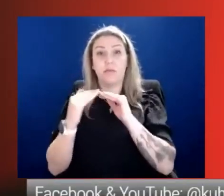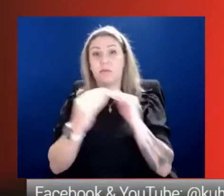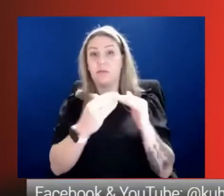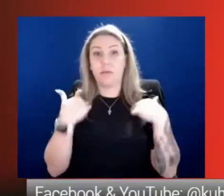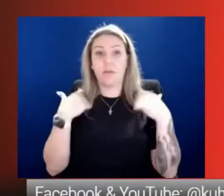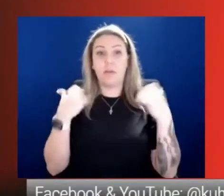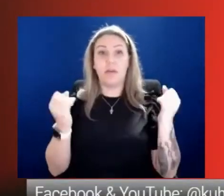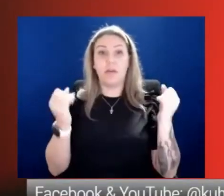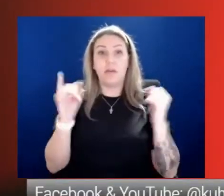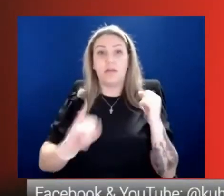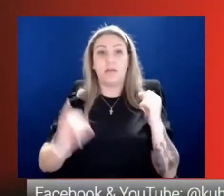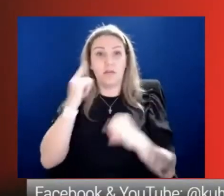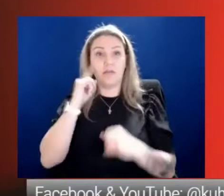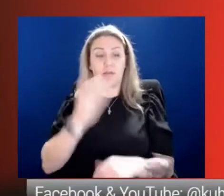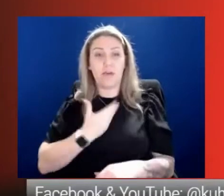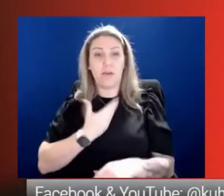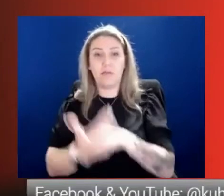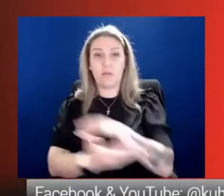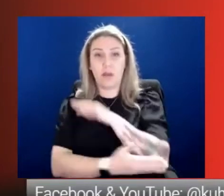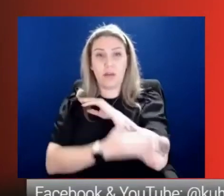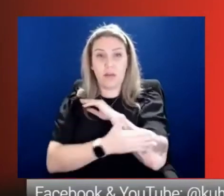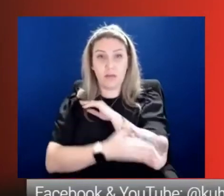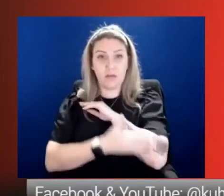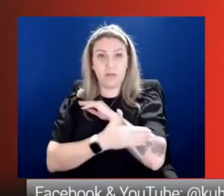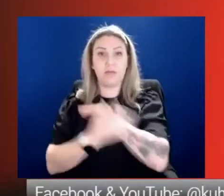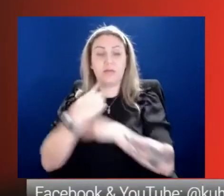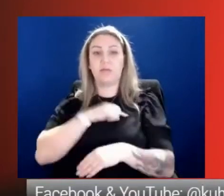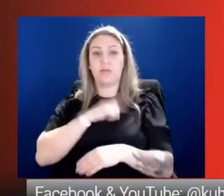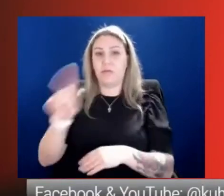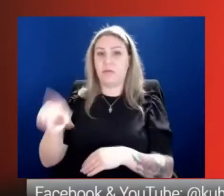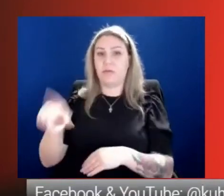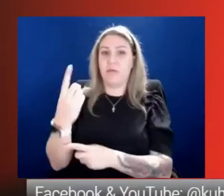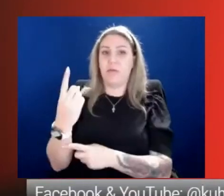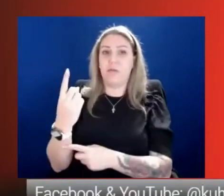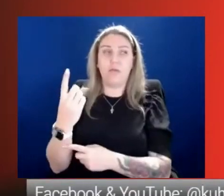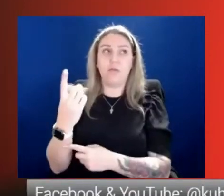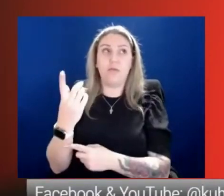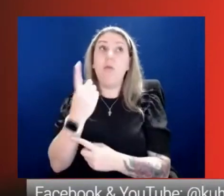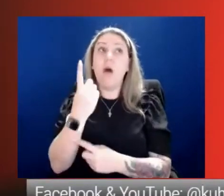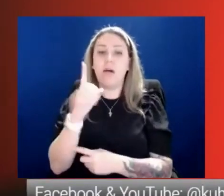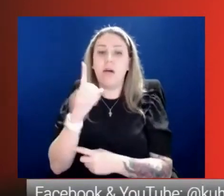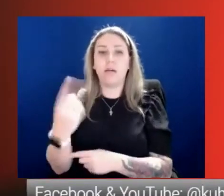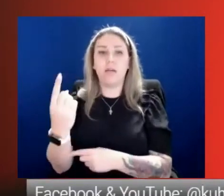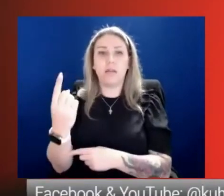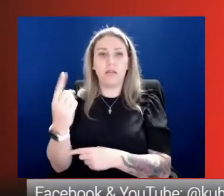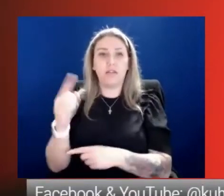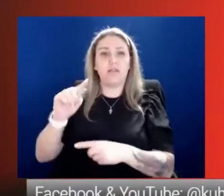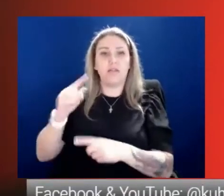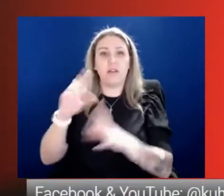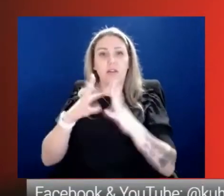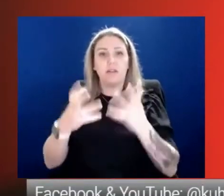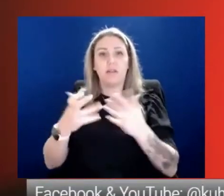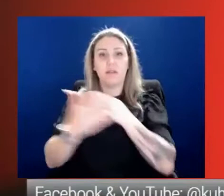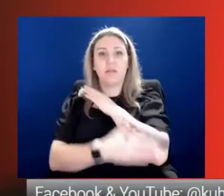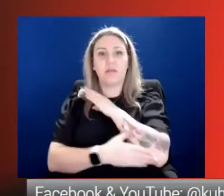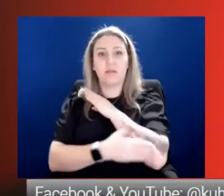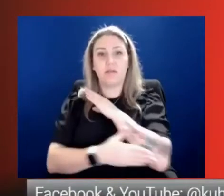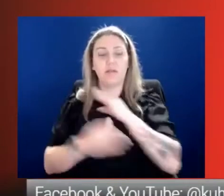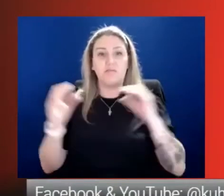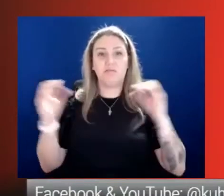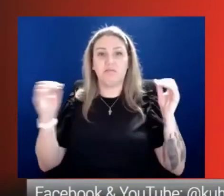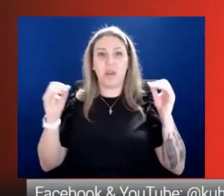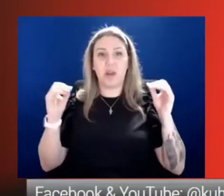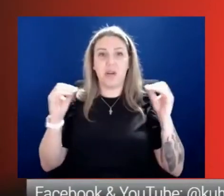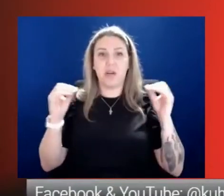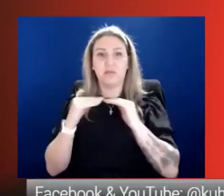country. We are one of the only first world countries that has no universal health insurance for